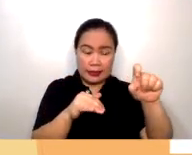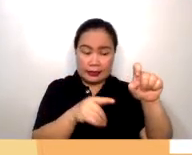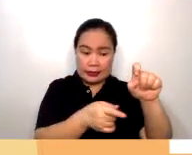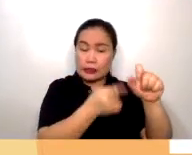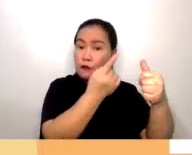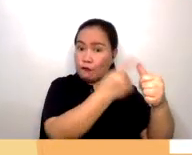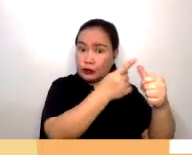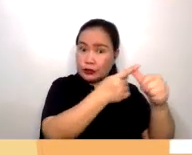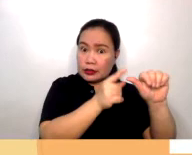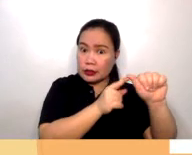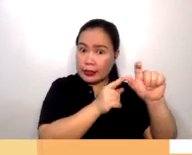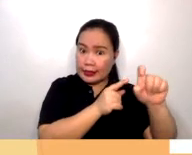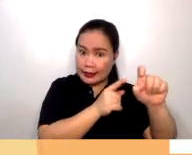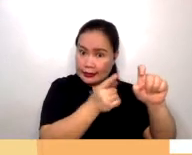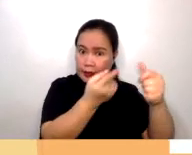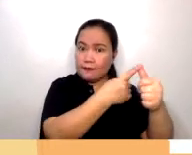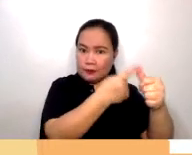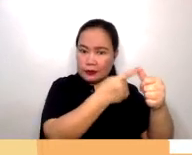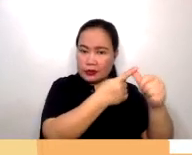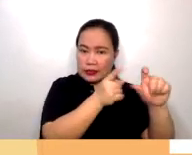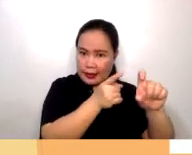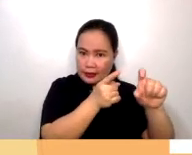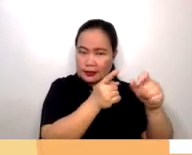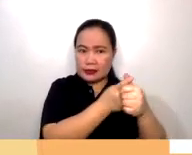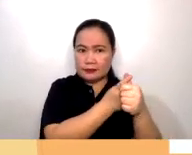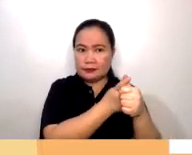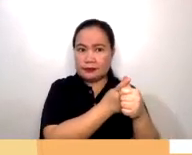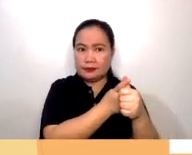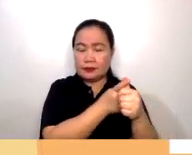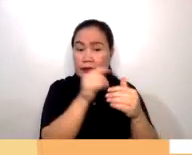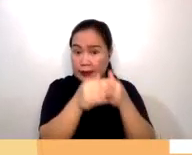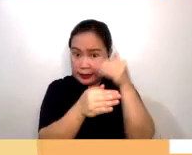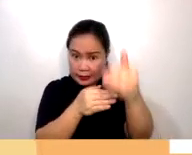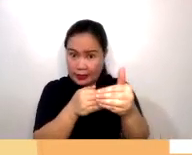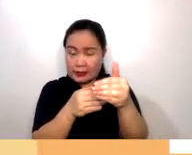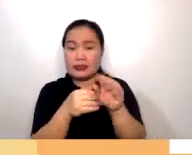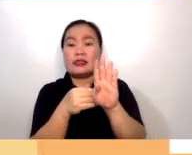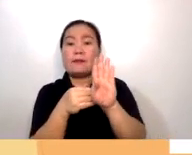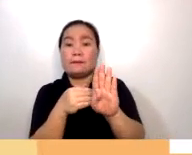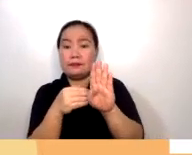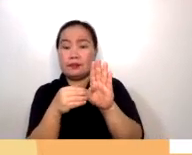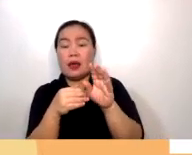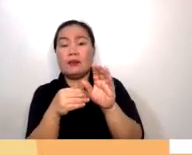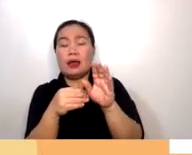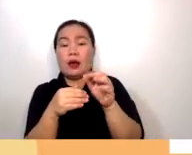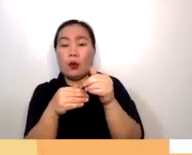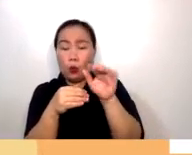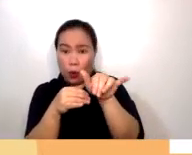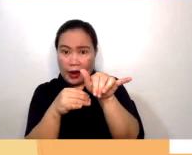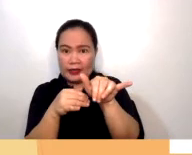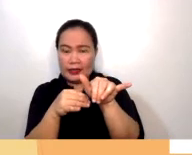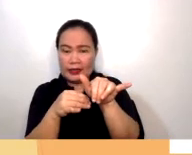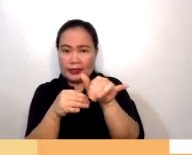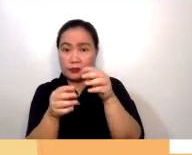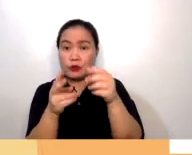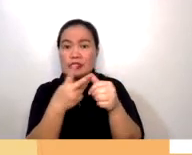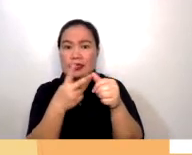x ay nasa unahan ng ating equation. So, we have to get again